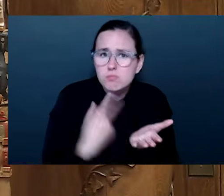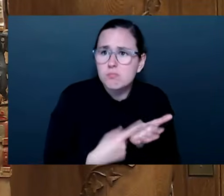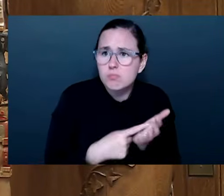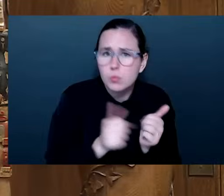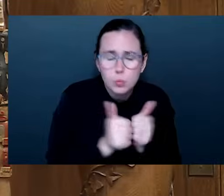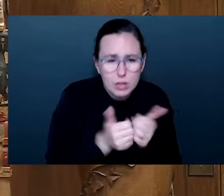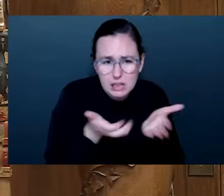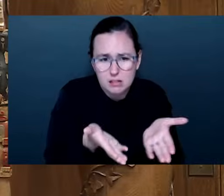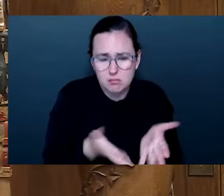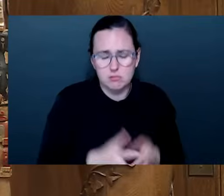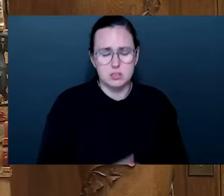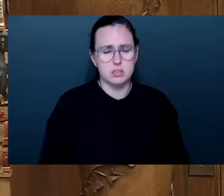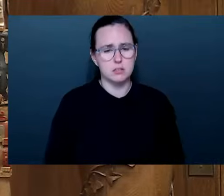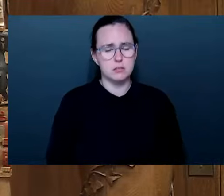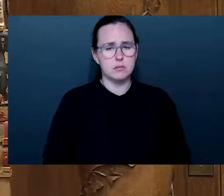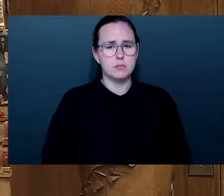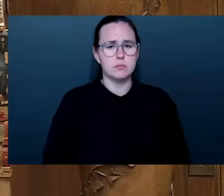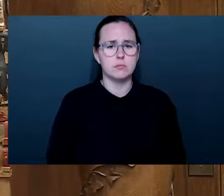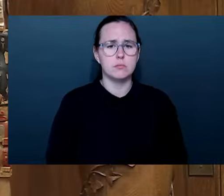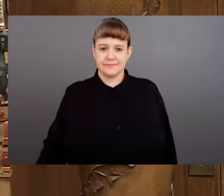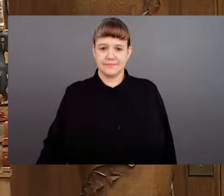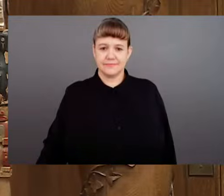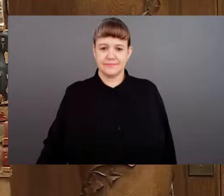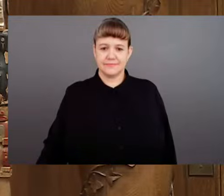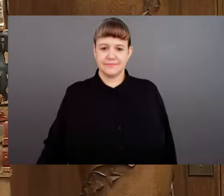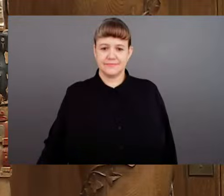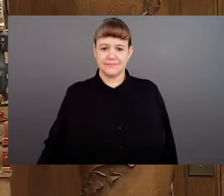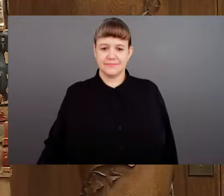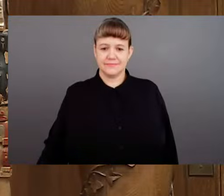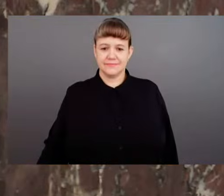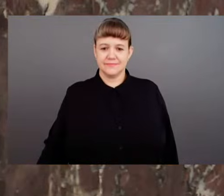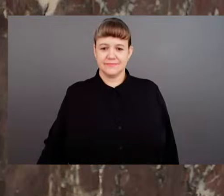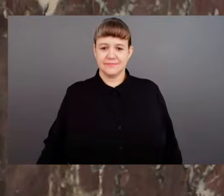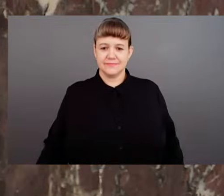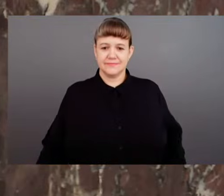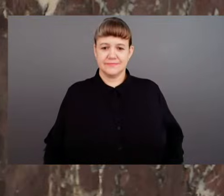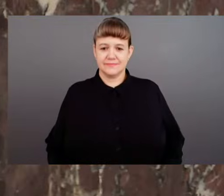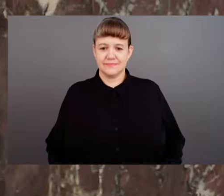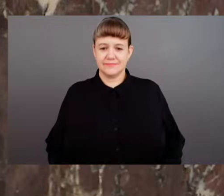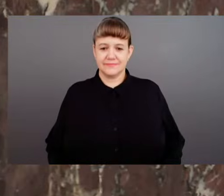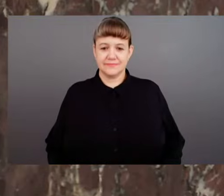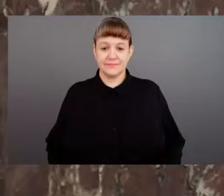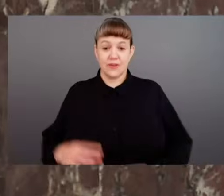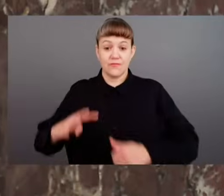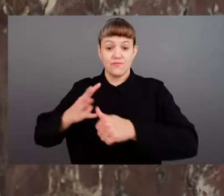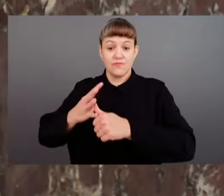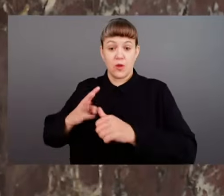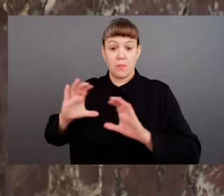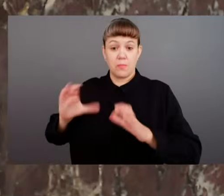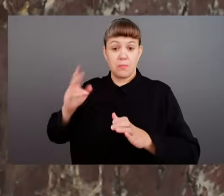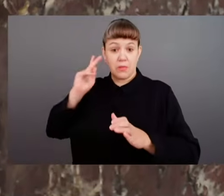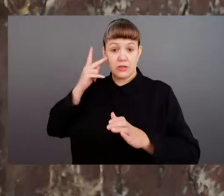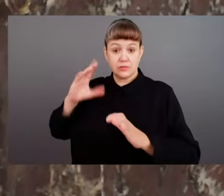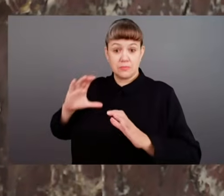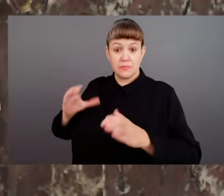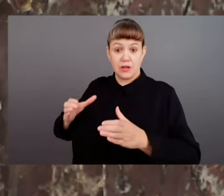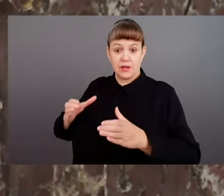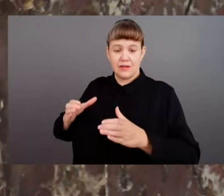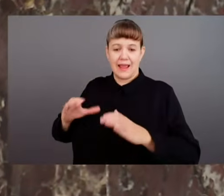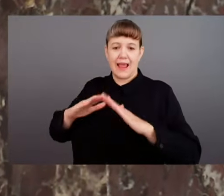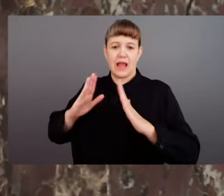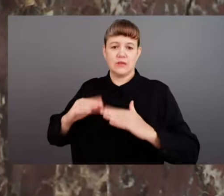Fourth Party House Leader. Thank you, Mr. Speaker. Last night, the United States announced it would